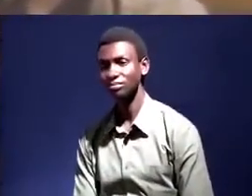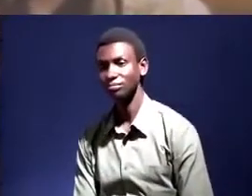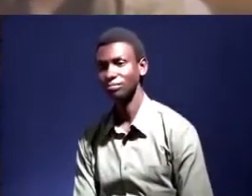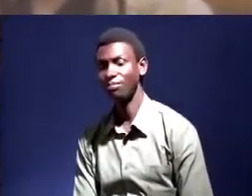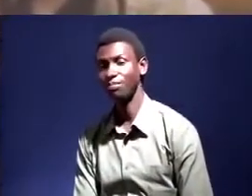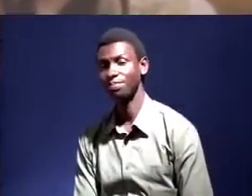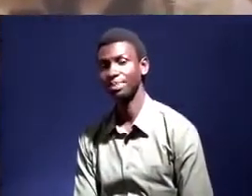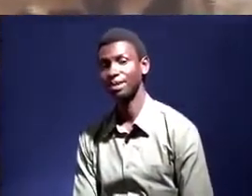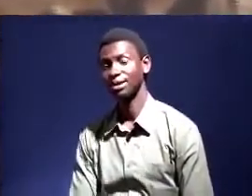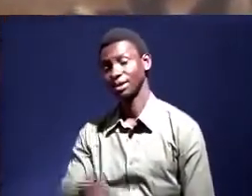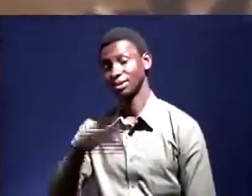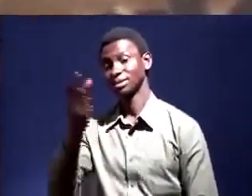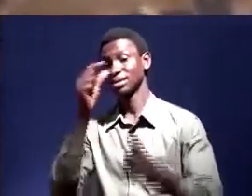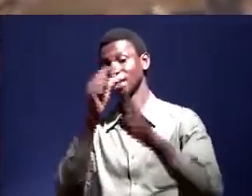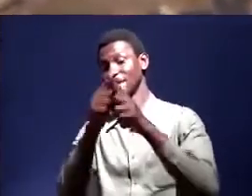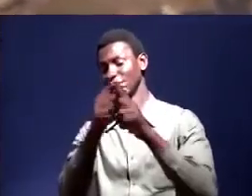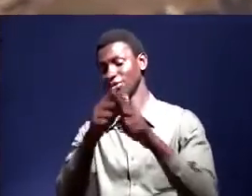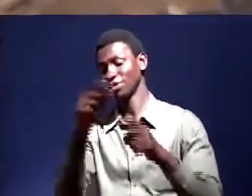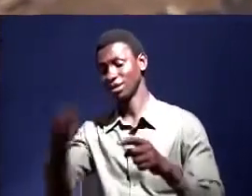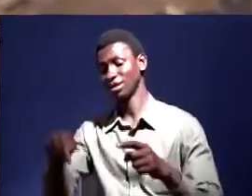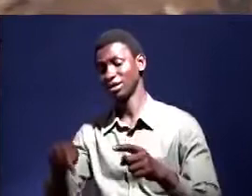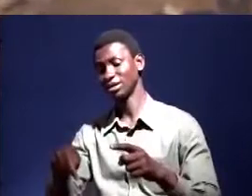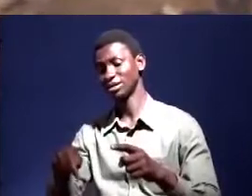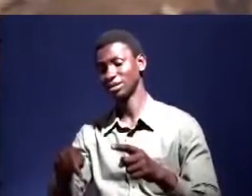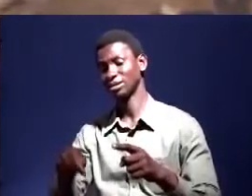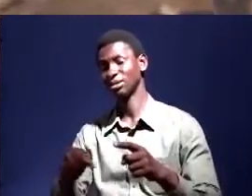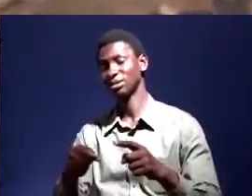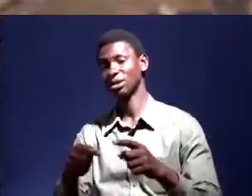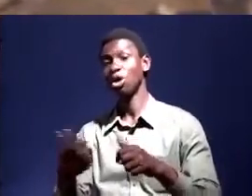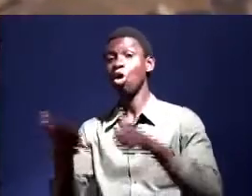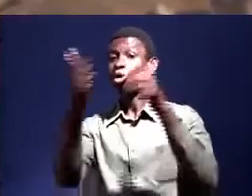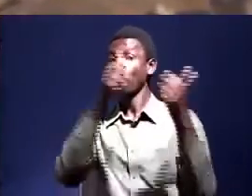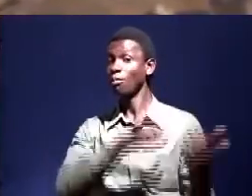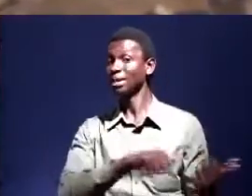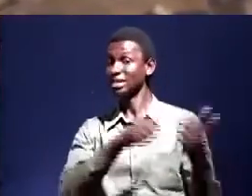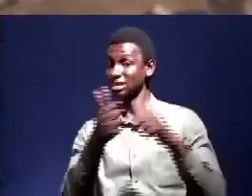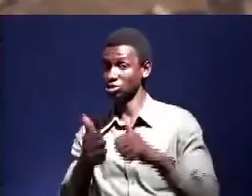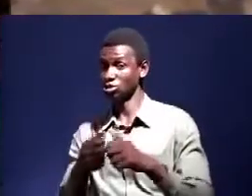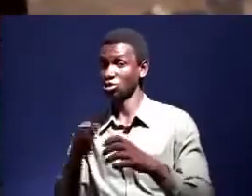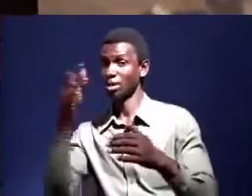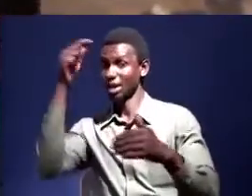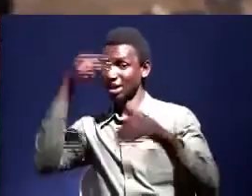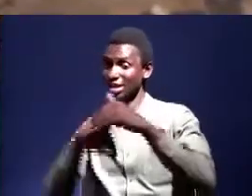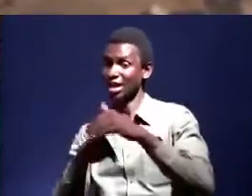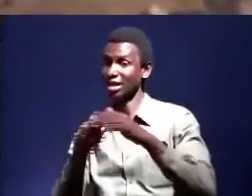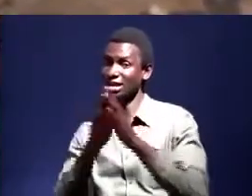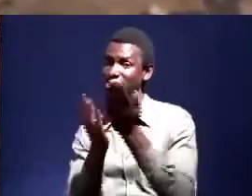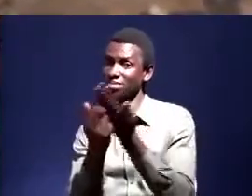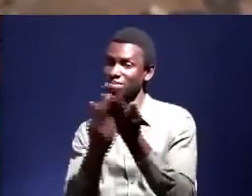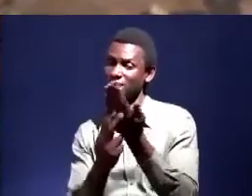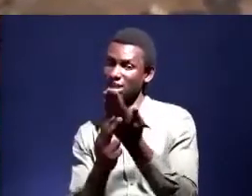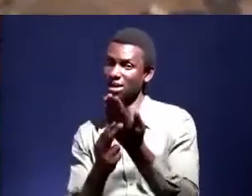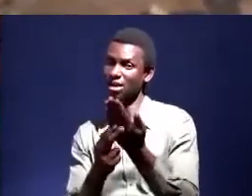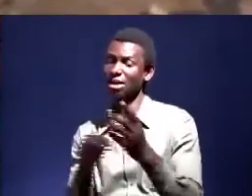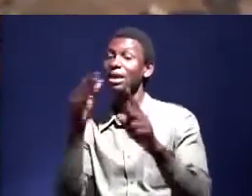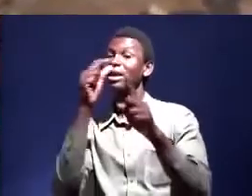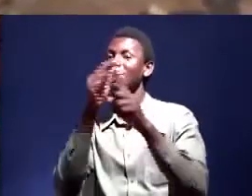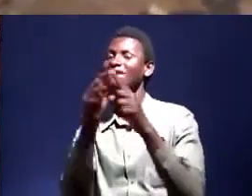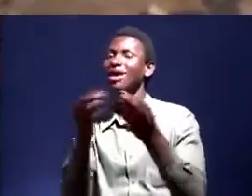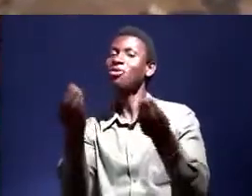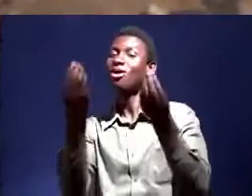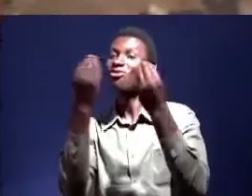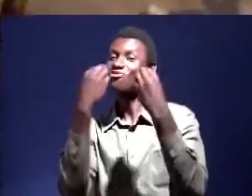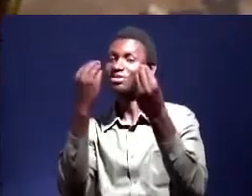Sasa neno hili ubatizo katika Biblia. It's an interesting word. Neno la kuvutia. If a woman would had a